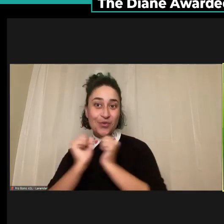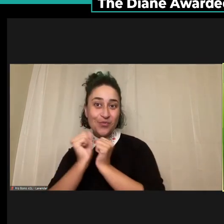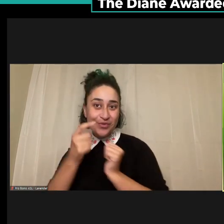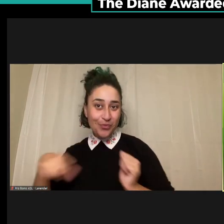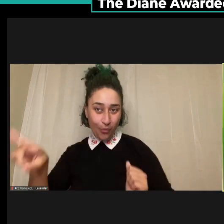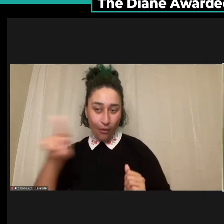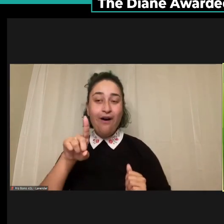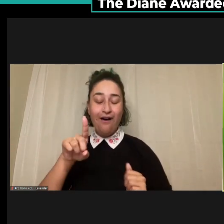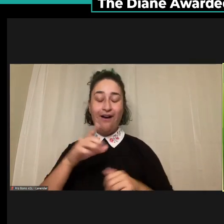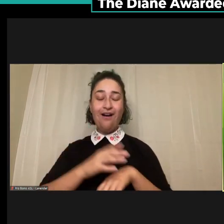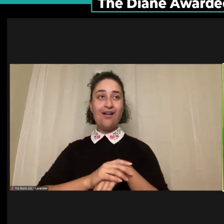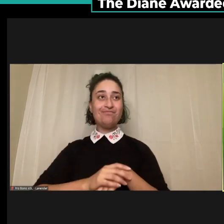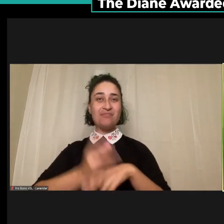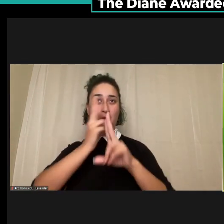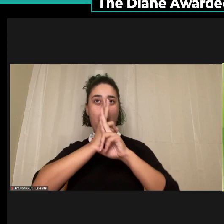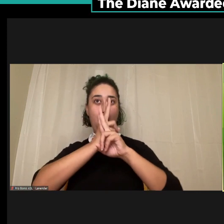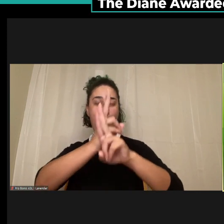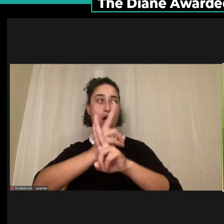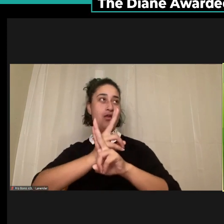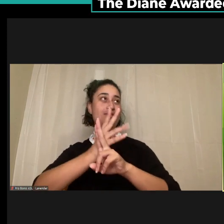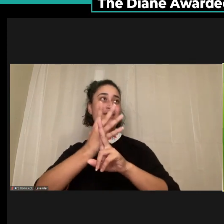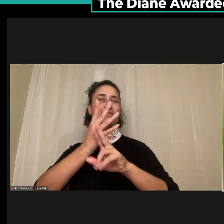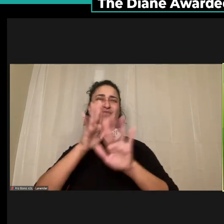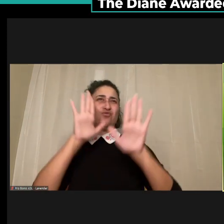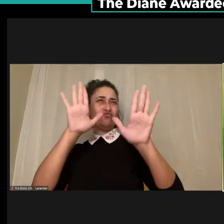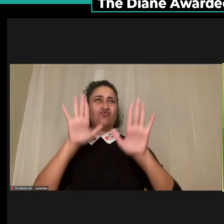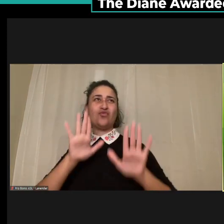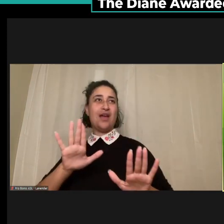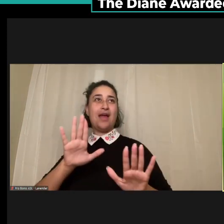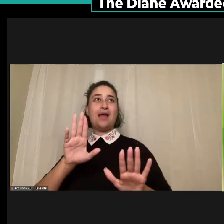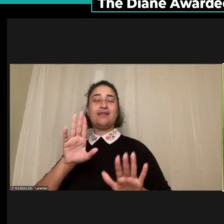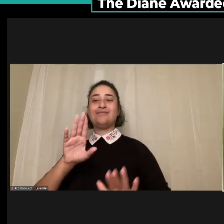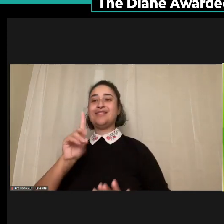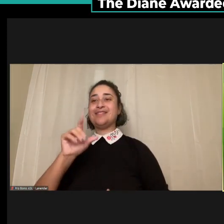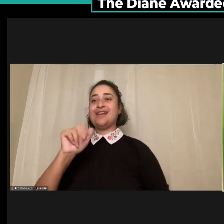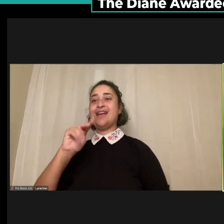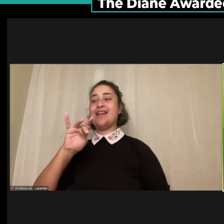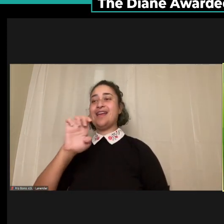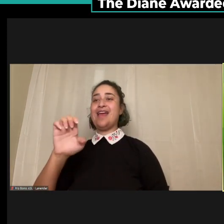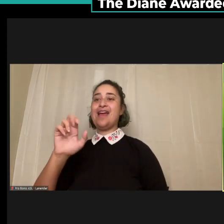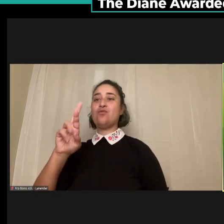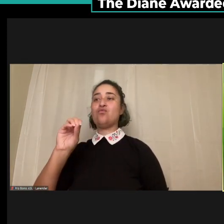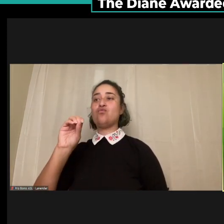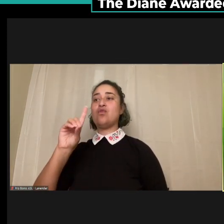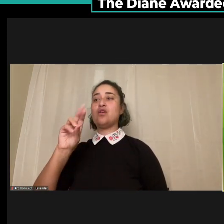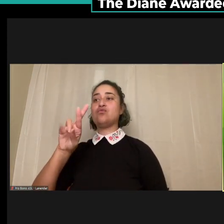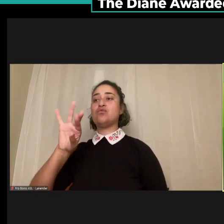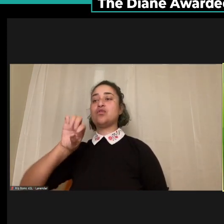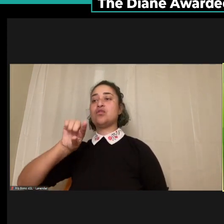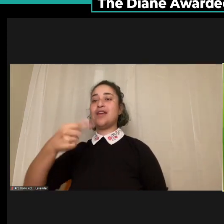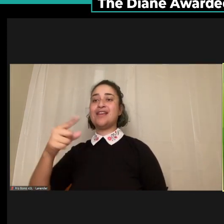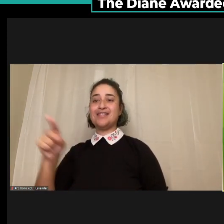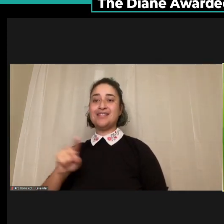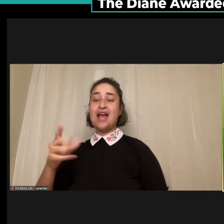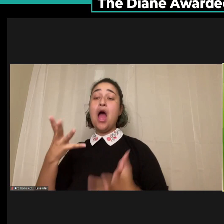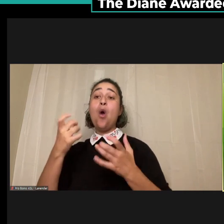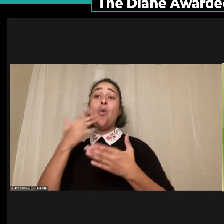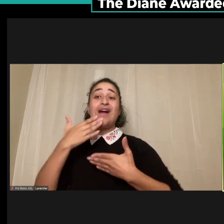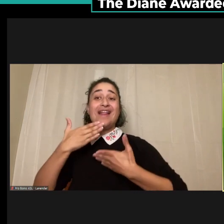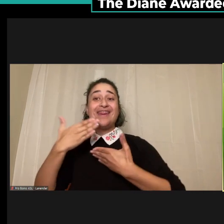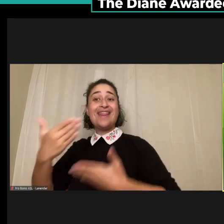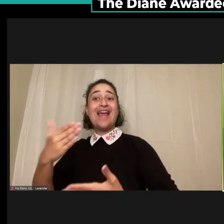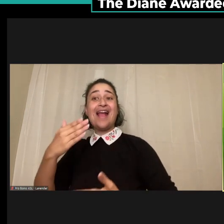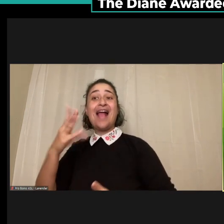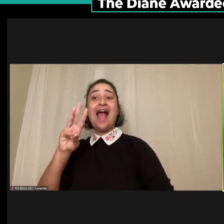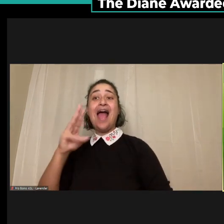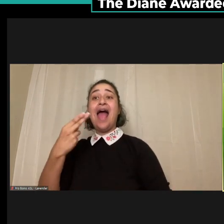and honoring the great Mera Diane Rodriguez. I want to give my thanks to HowlRound, to